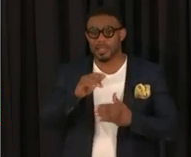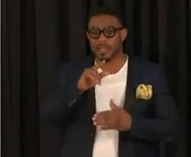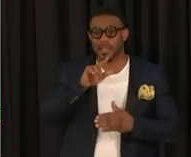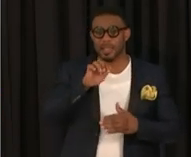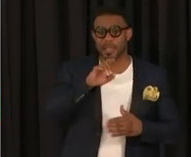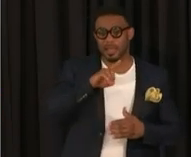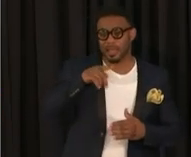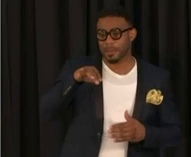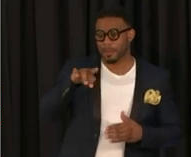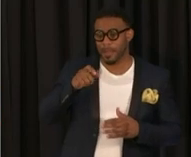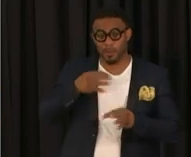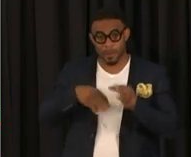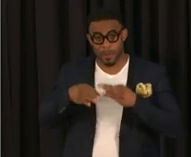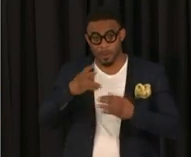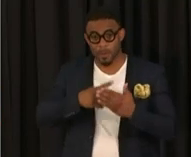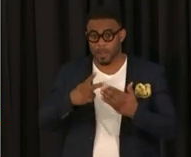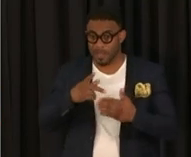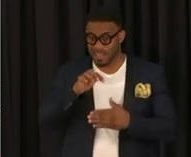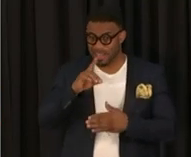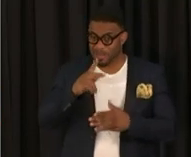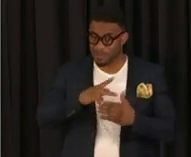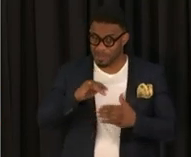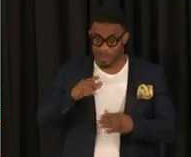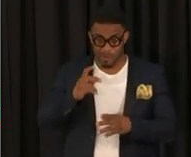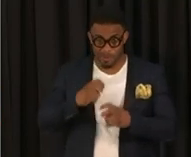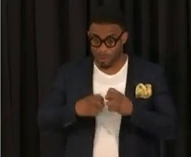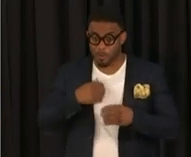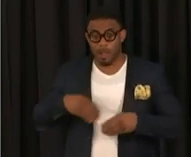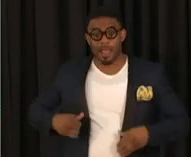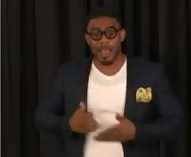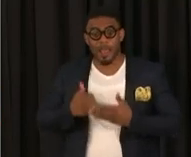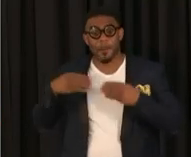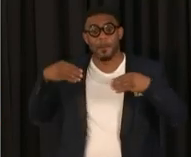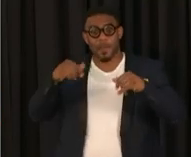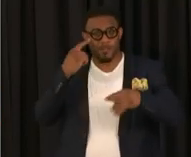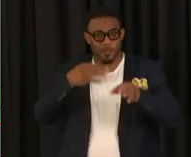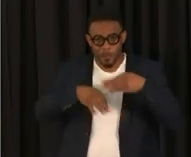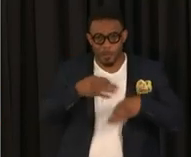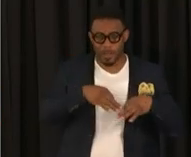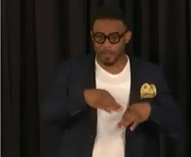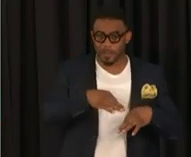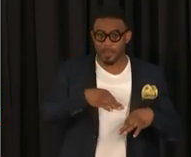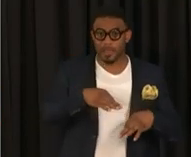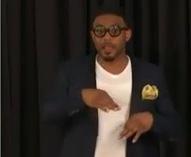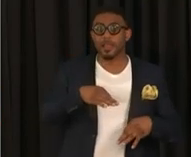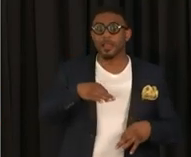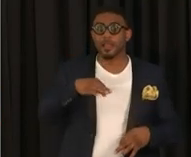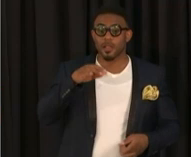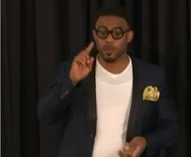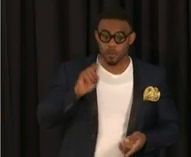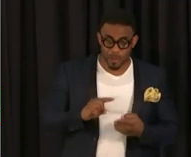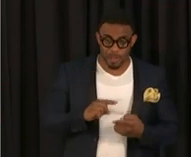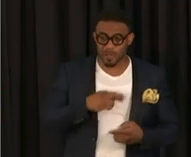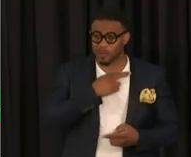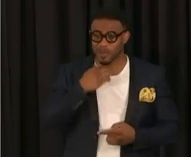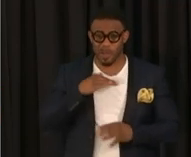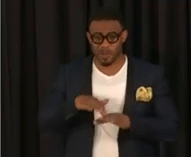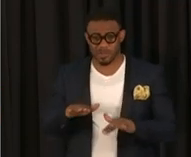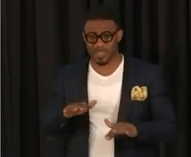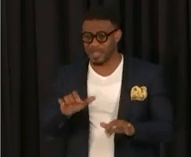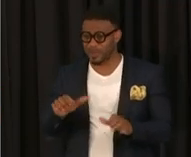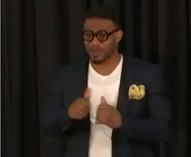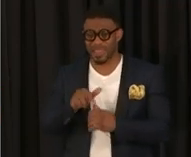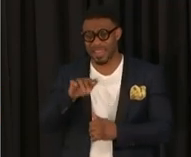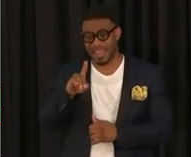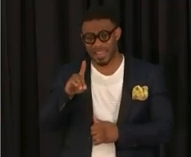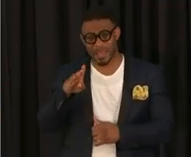pipe replacement program. Lead pipes are a problem. We'll help pay for the replacement. Lead reduction program. The greatest risk to our children